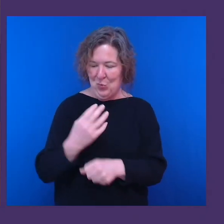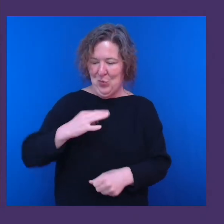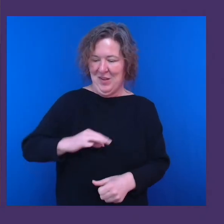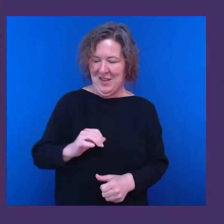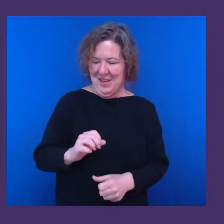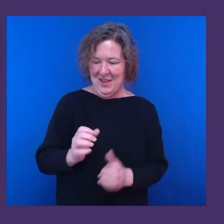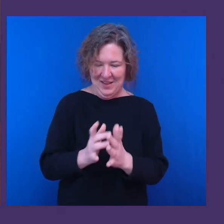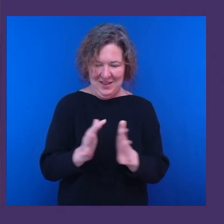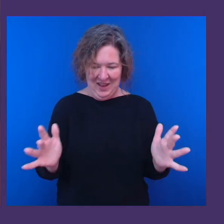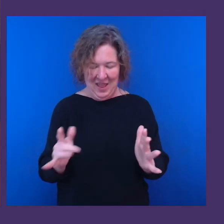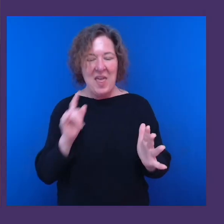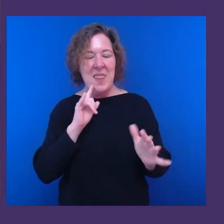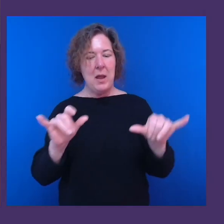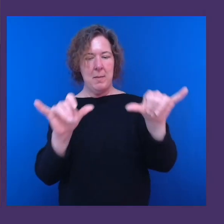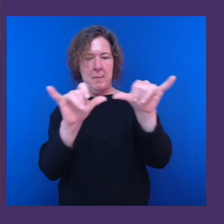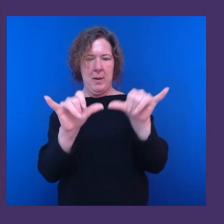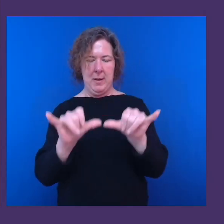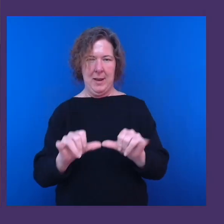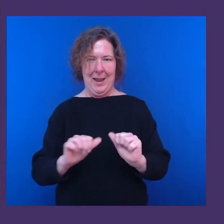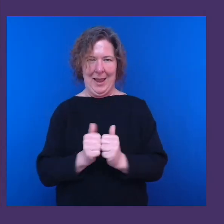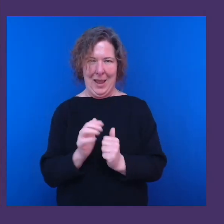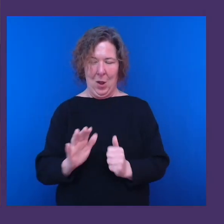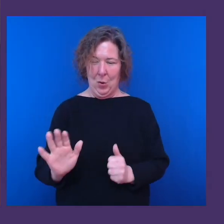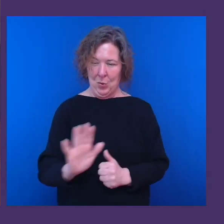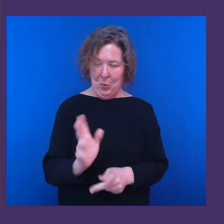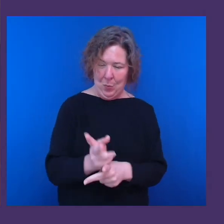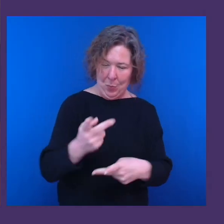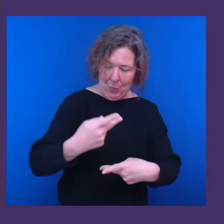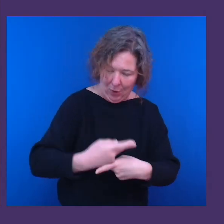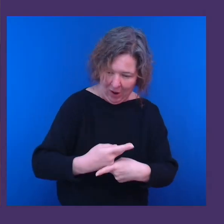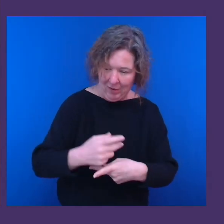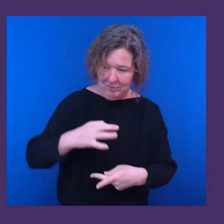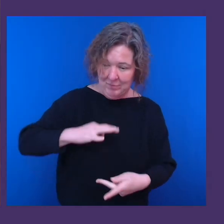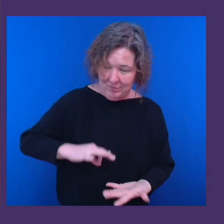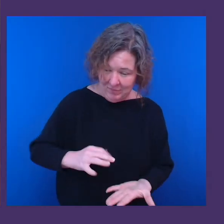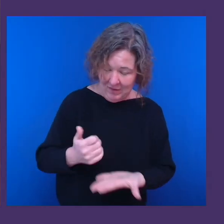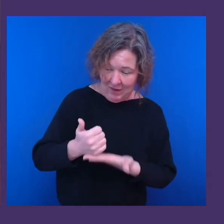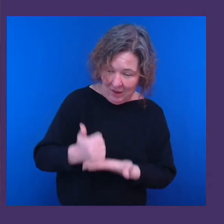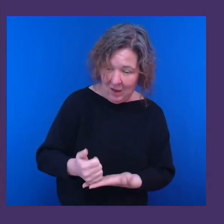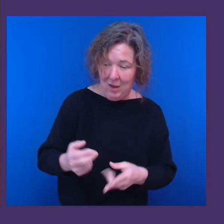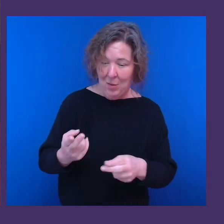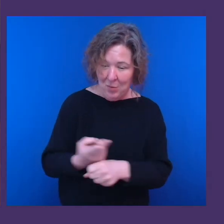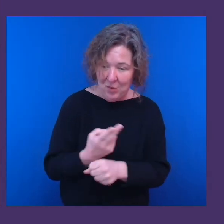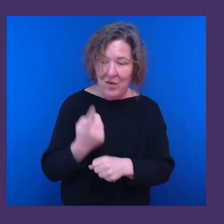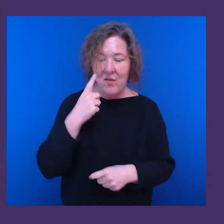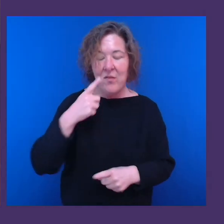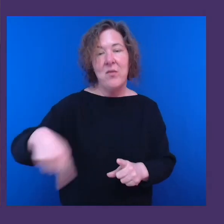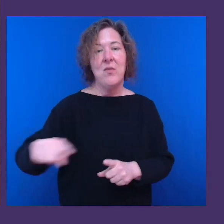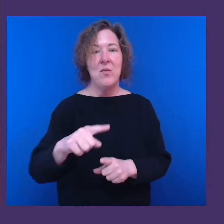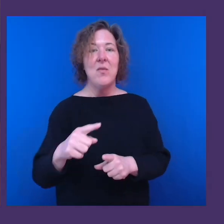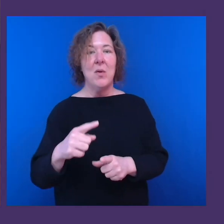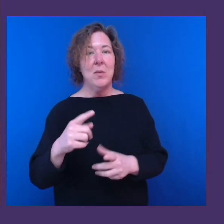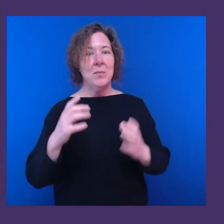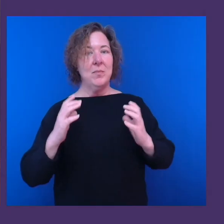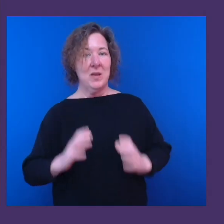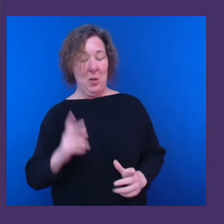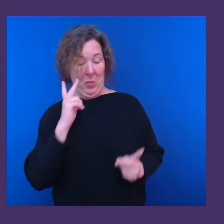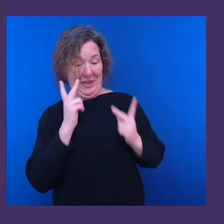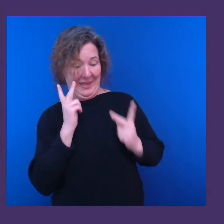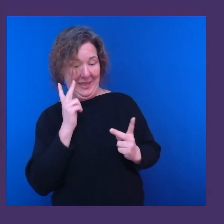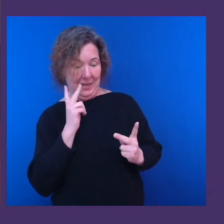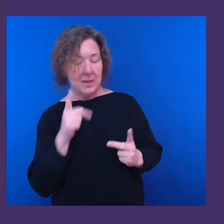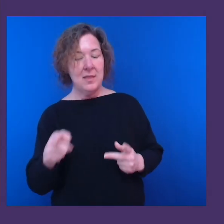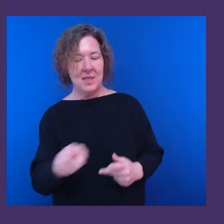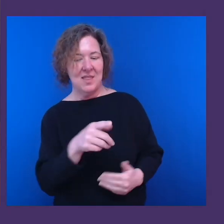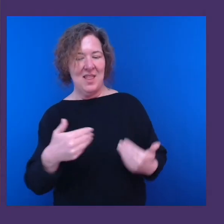to know how usable your product is for an assistive technology user. And what we've seen customers do is that they actually have product